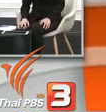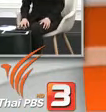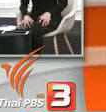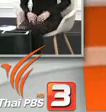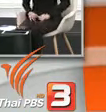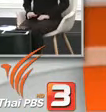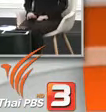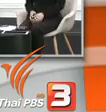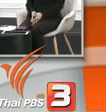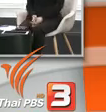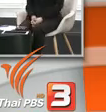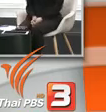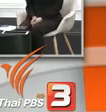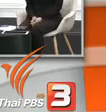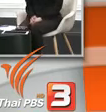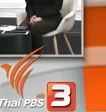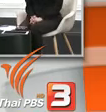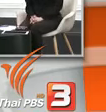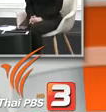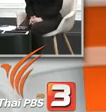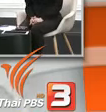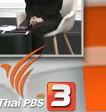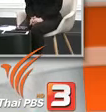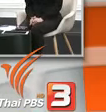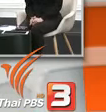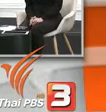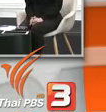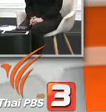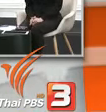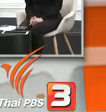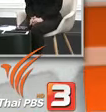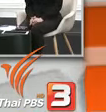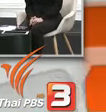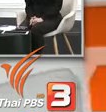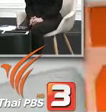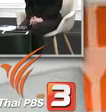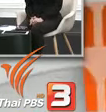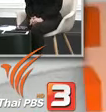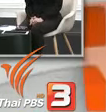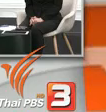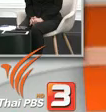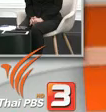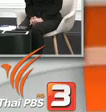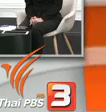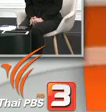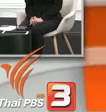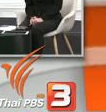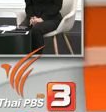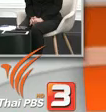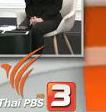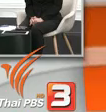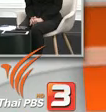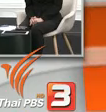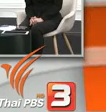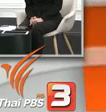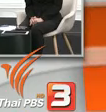750 members of the parliament to cast their vote. And the roll call will be conducted